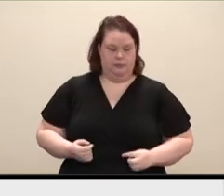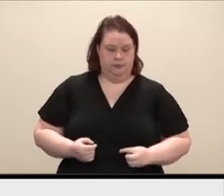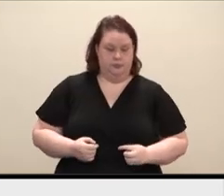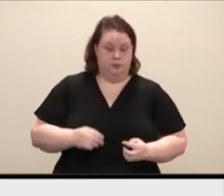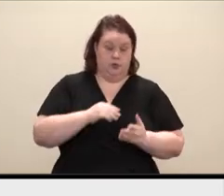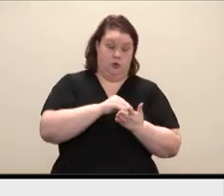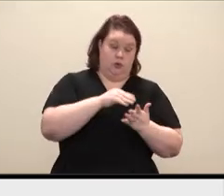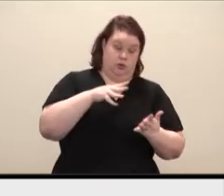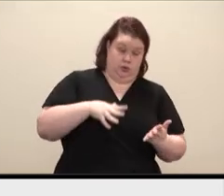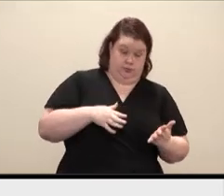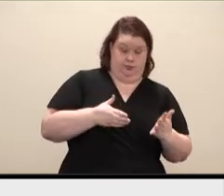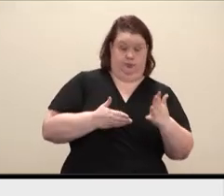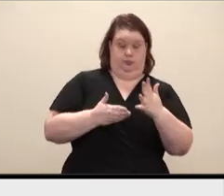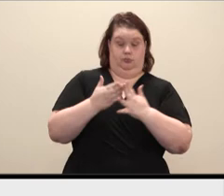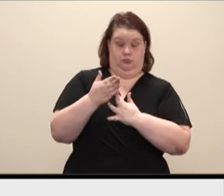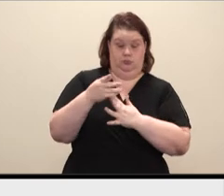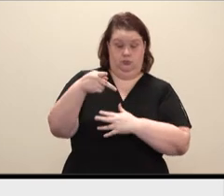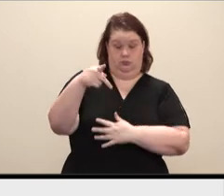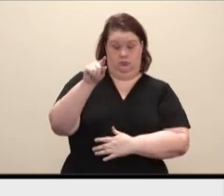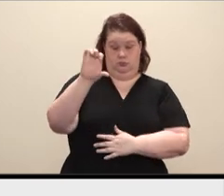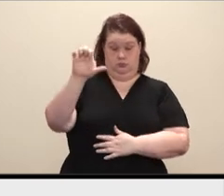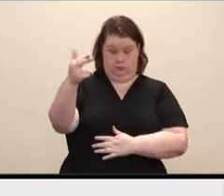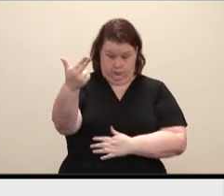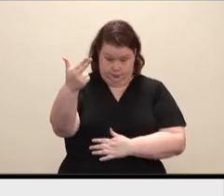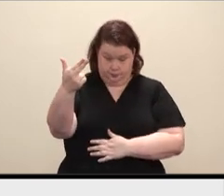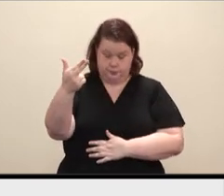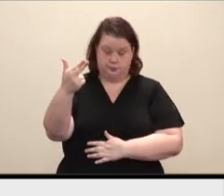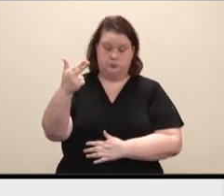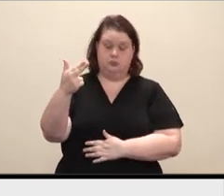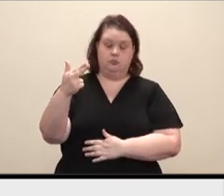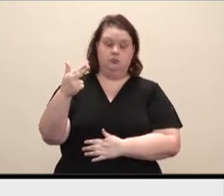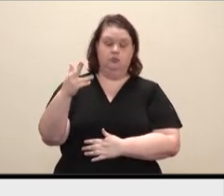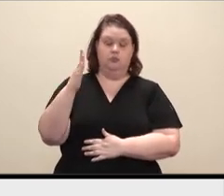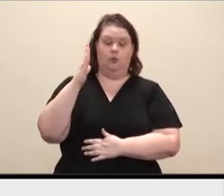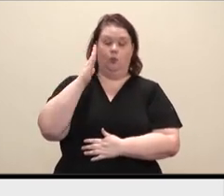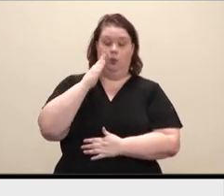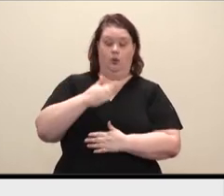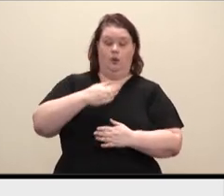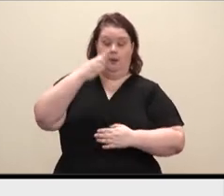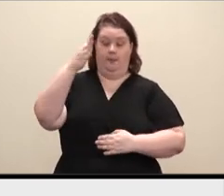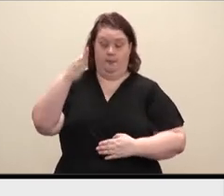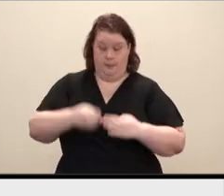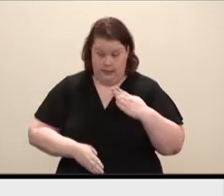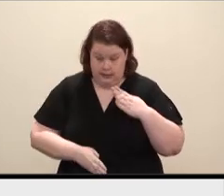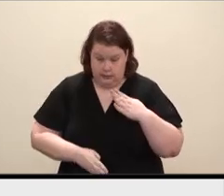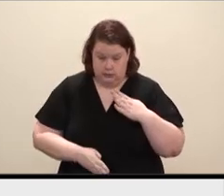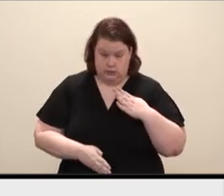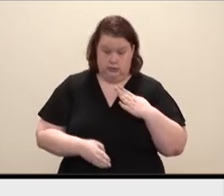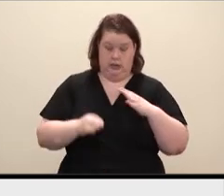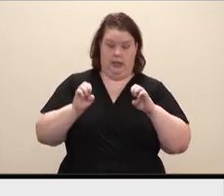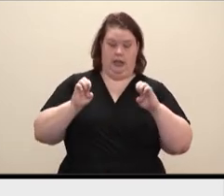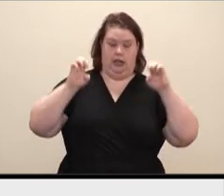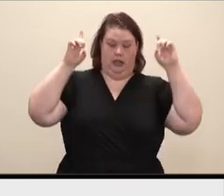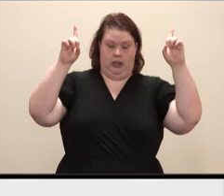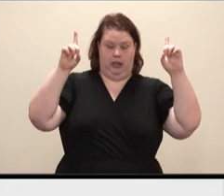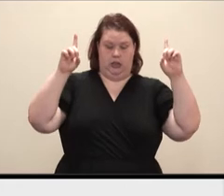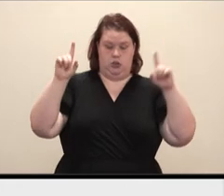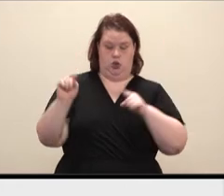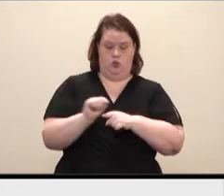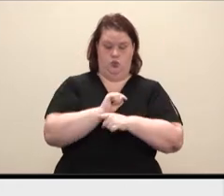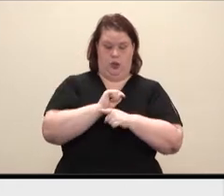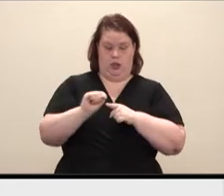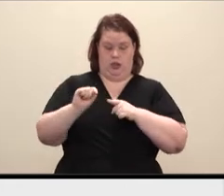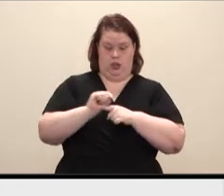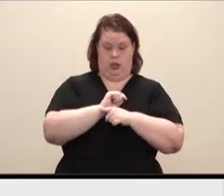through this P-Tech Academy, they will complete the pathway of early child or education and training pathway